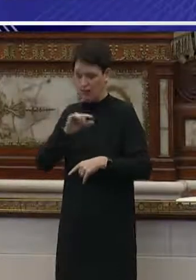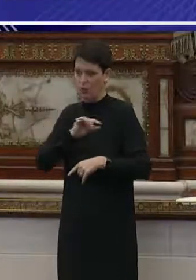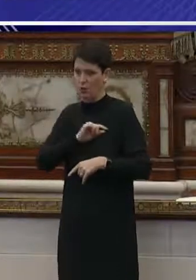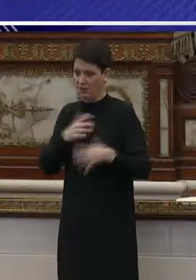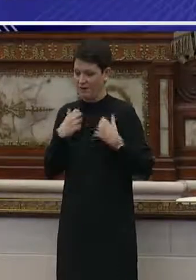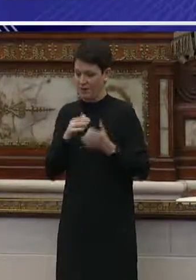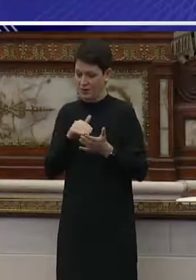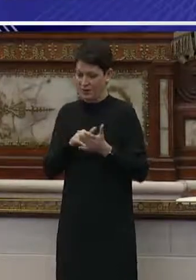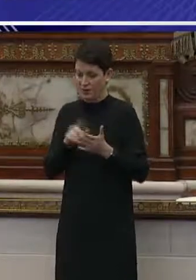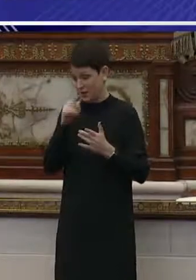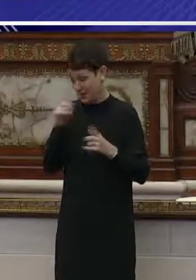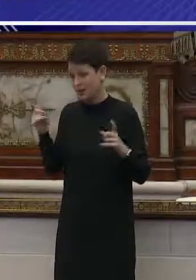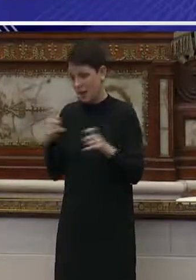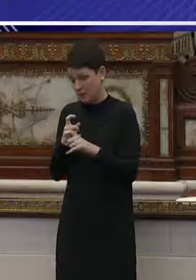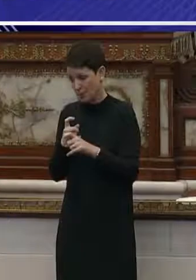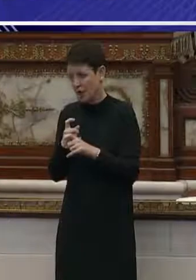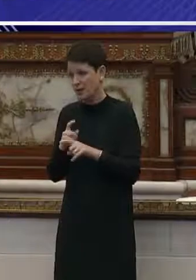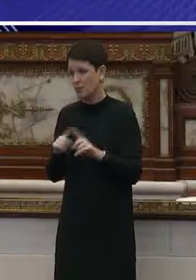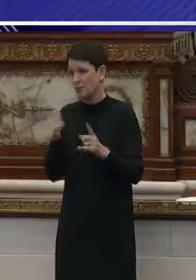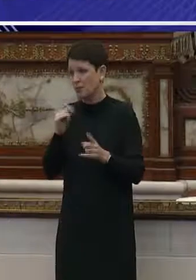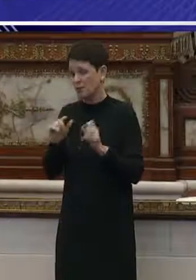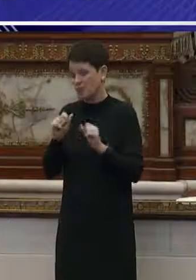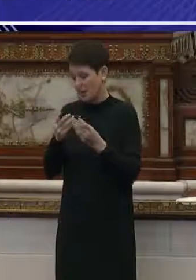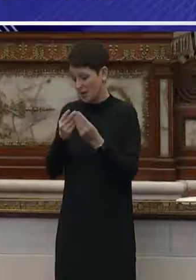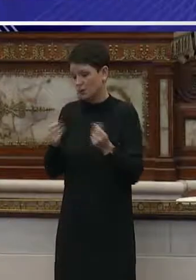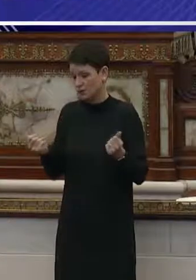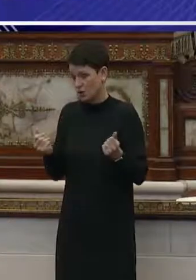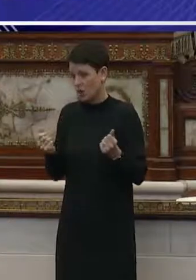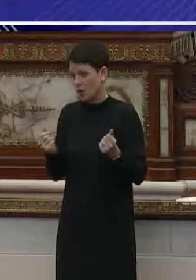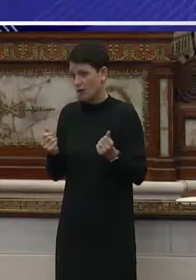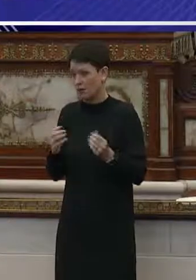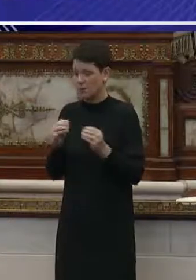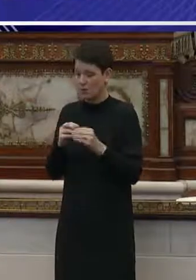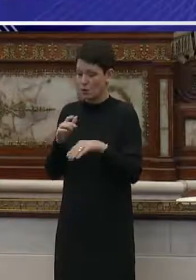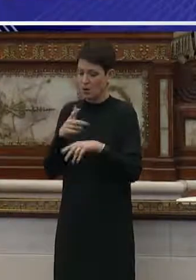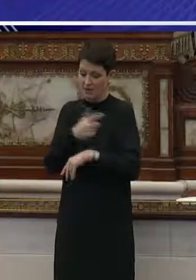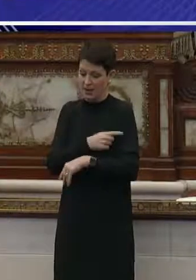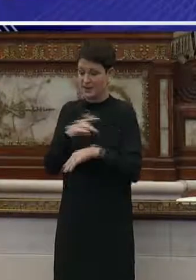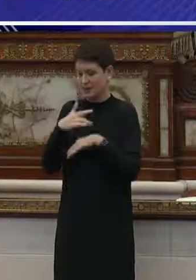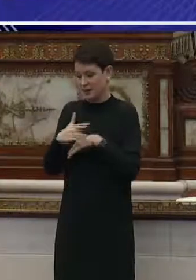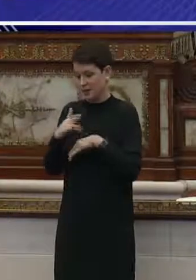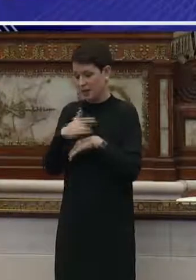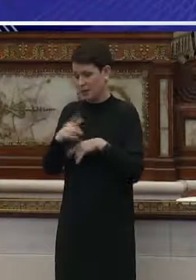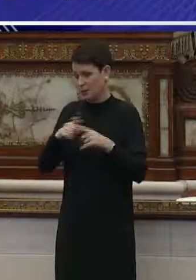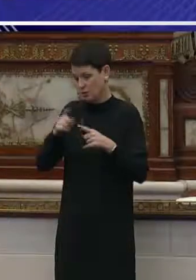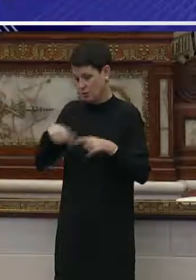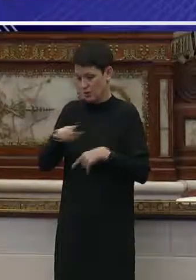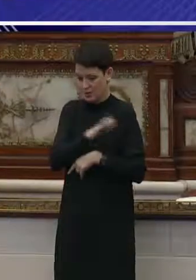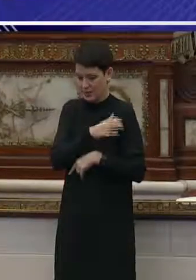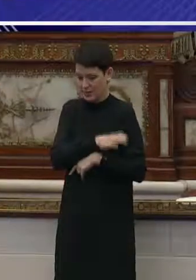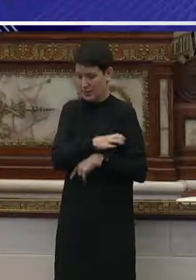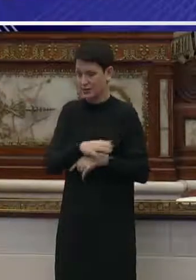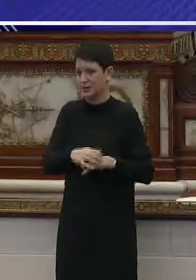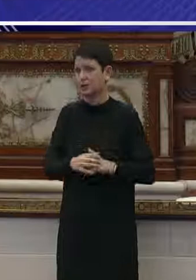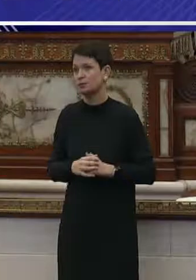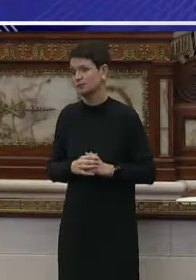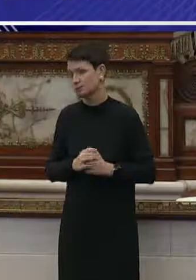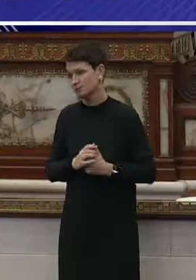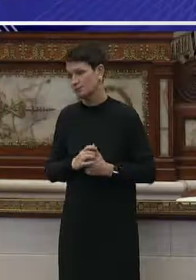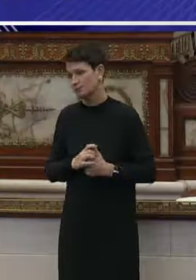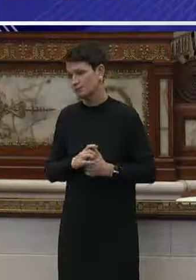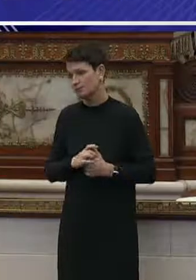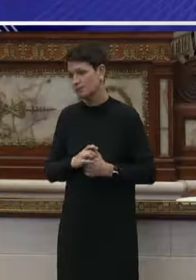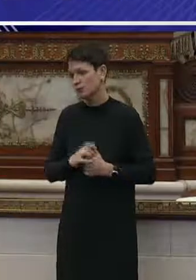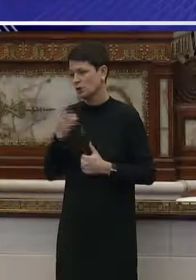somewhat complicated, but we may be able to sort that out, and then that would make more vaccine available in those clinics. So I guess